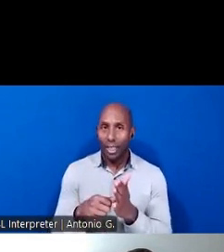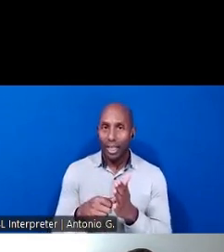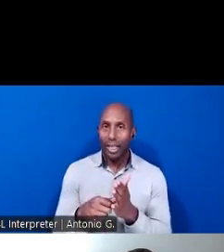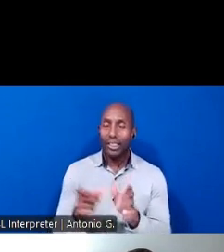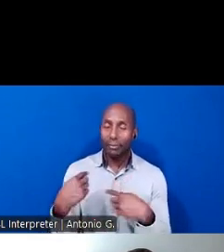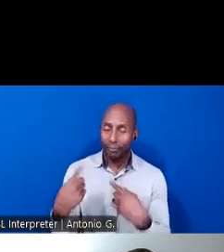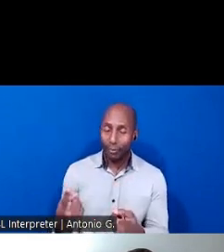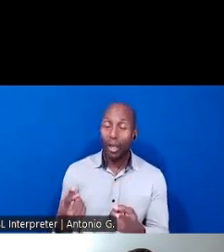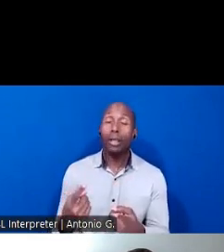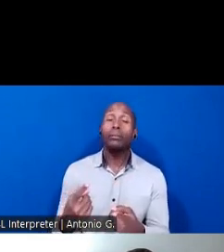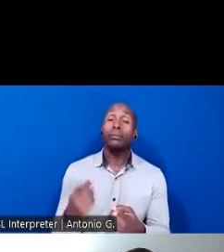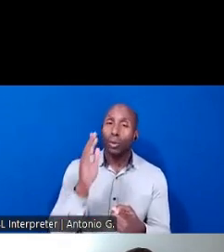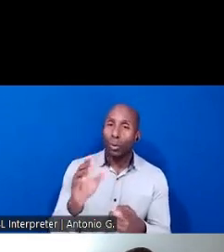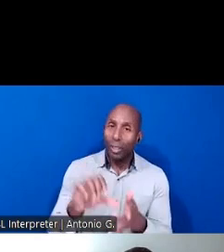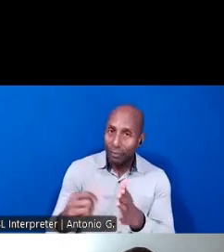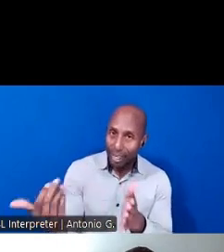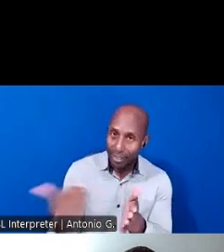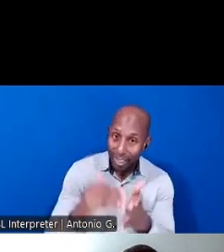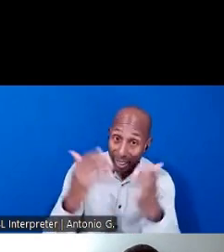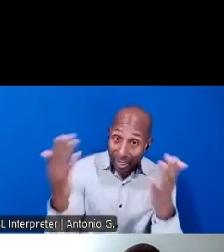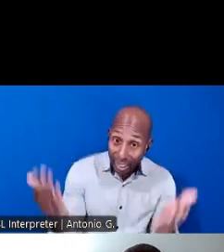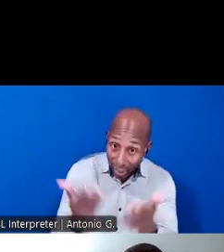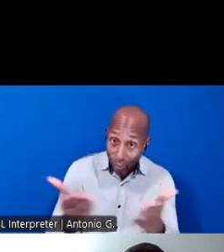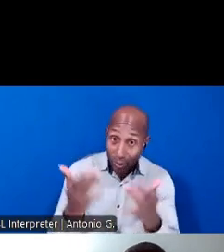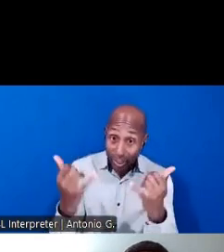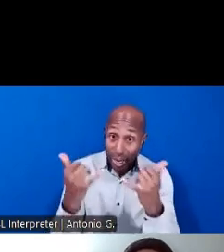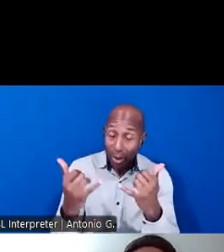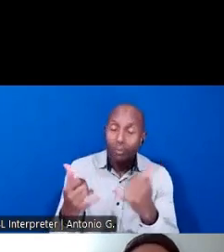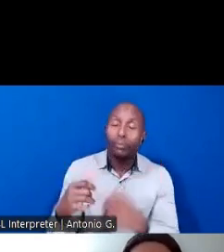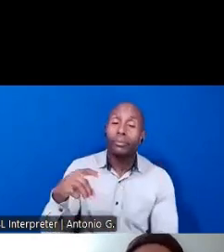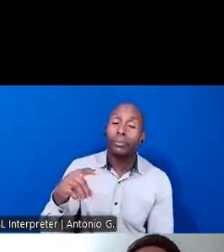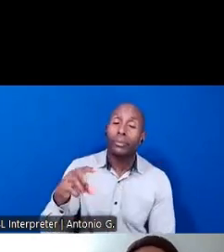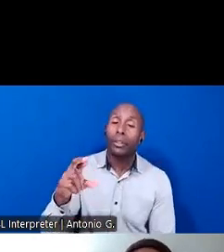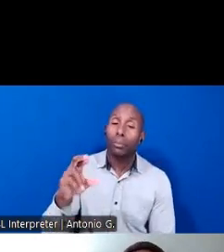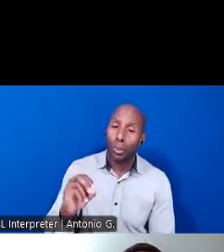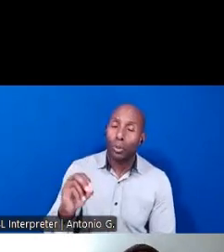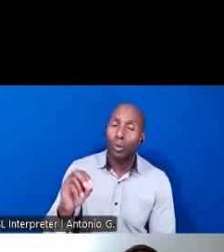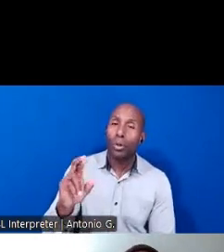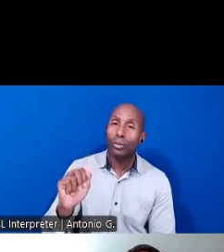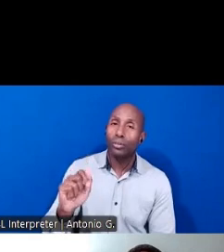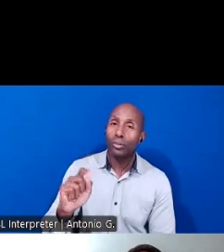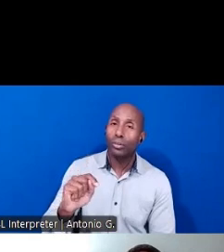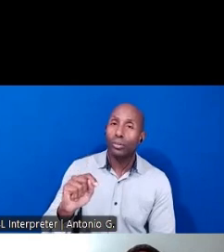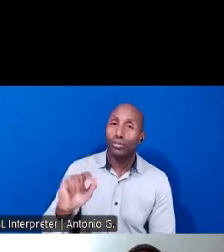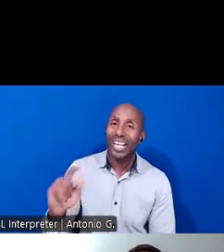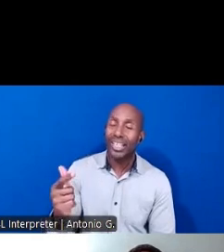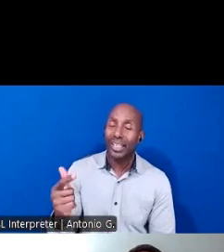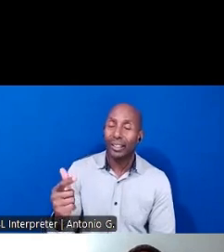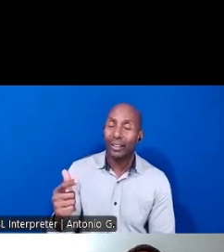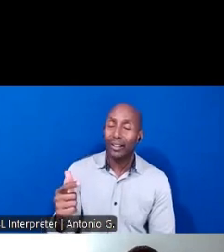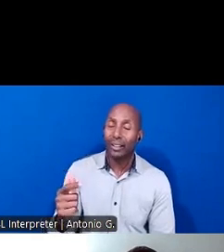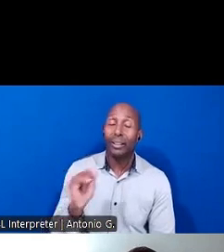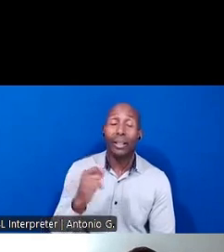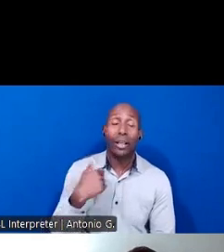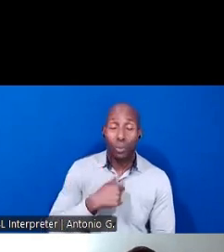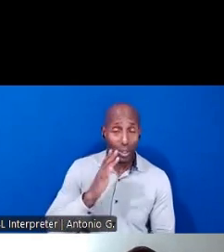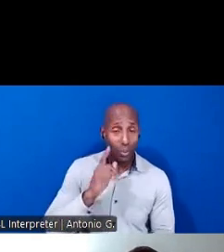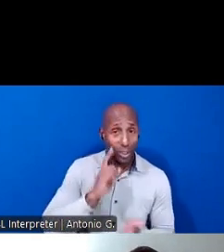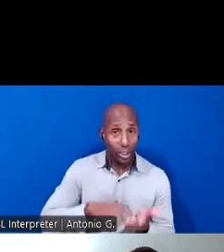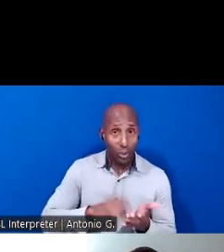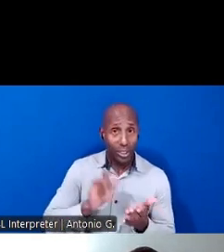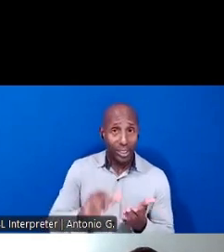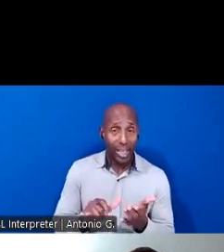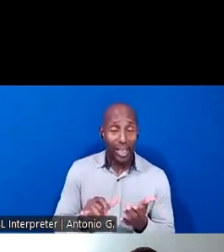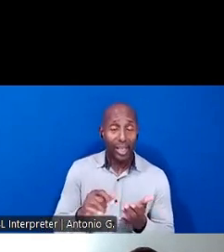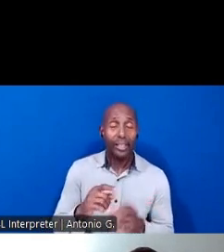prorating. So we'll notice on the forms when a grantee is not prorating not prorating by